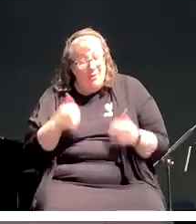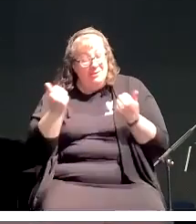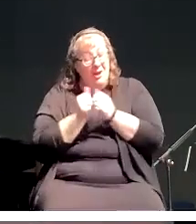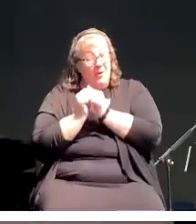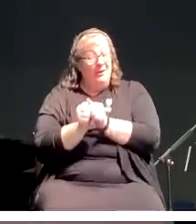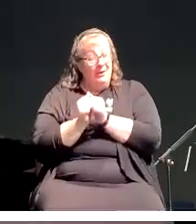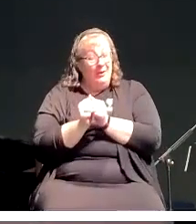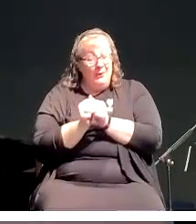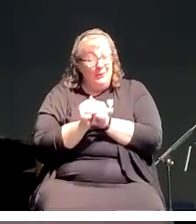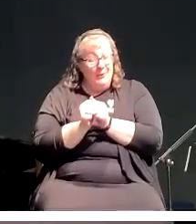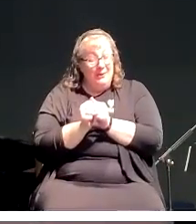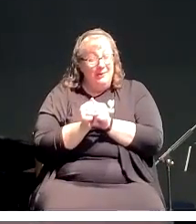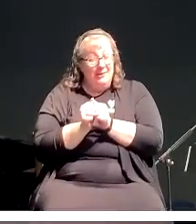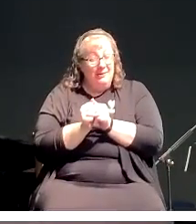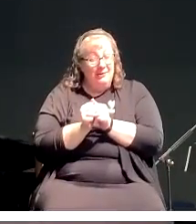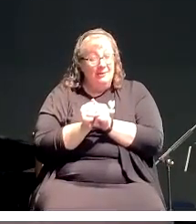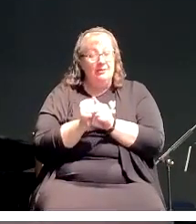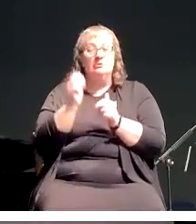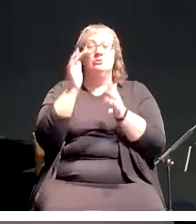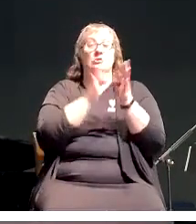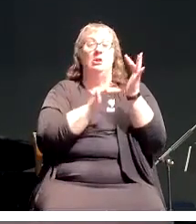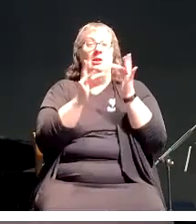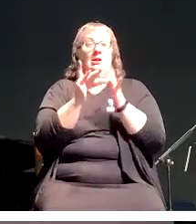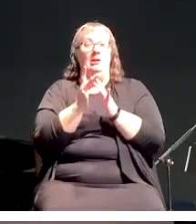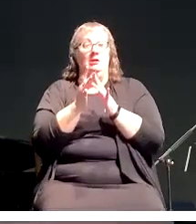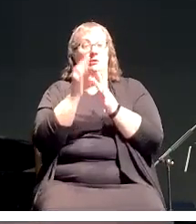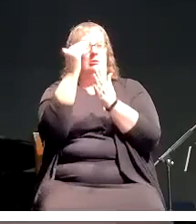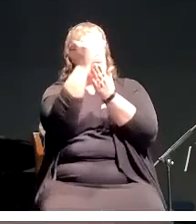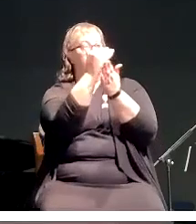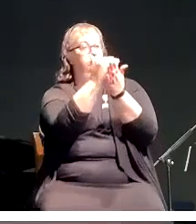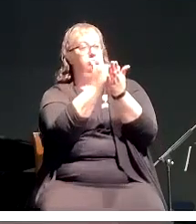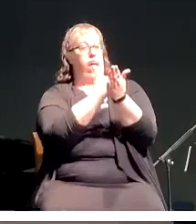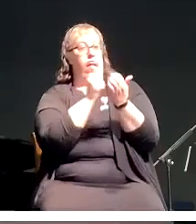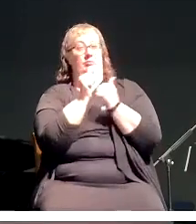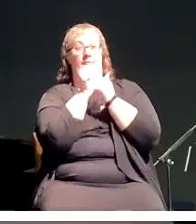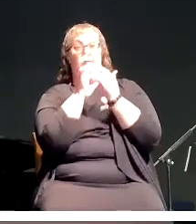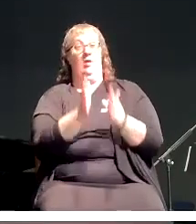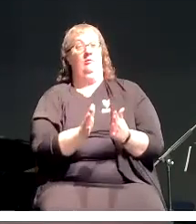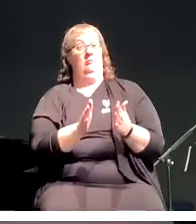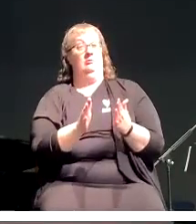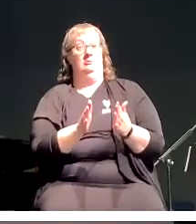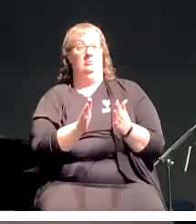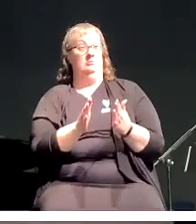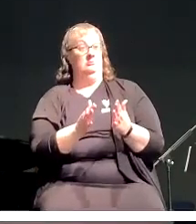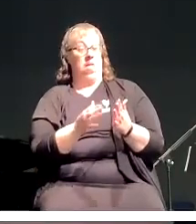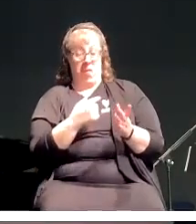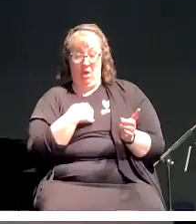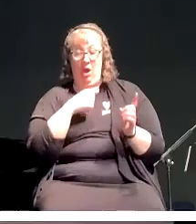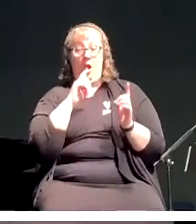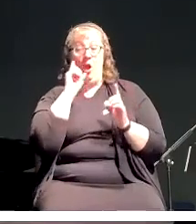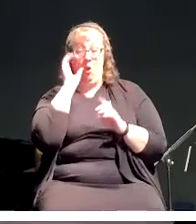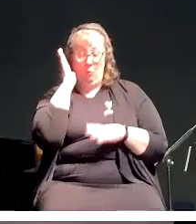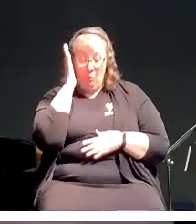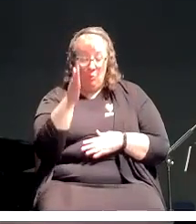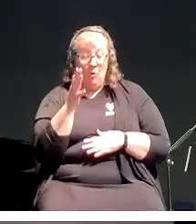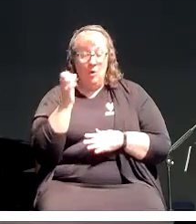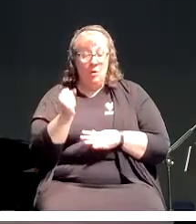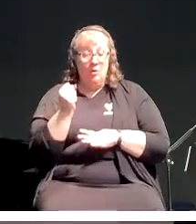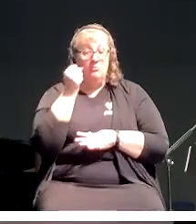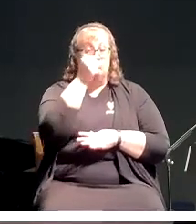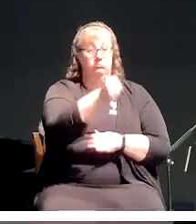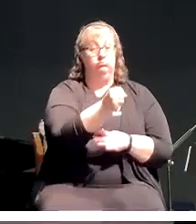you? The thing is, Jesus spelled it out for his followers. He said, "I'm going to be handed over to